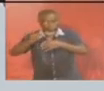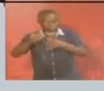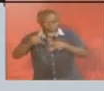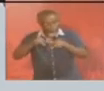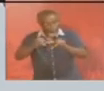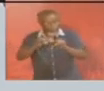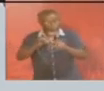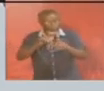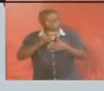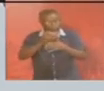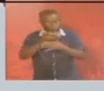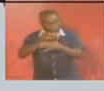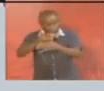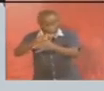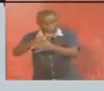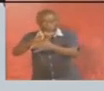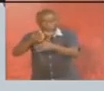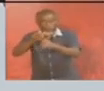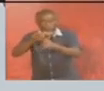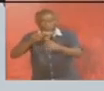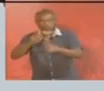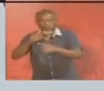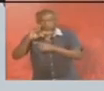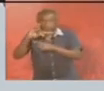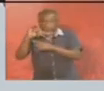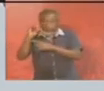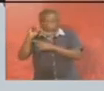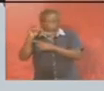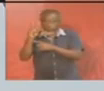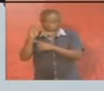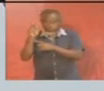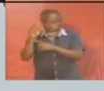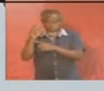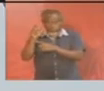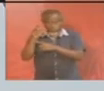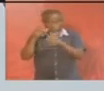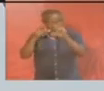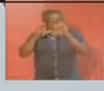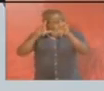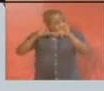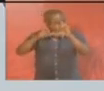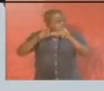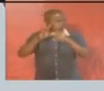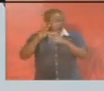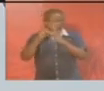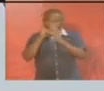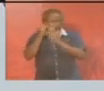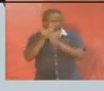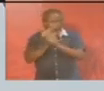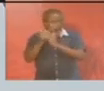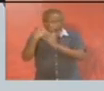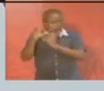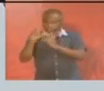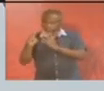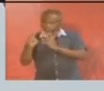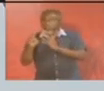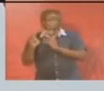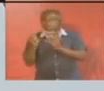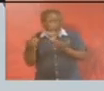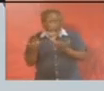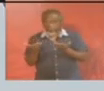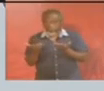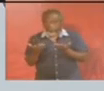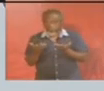now is the COVAX shipment, which has an expiry date of May 31st. So I think your question was, are